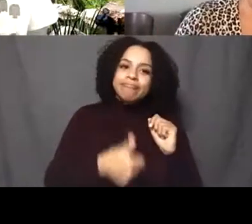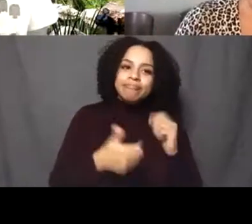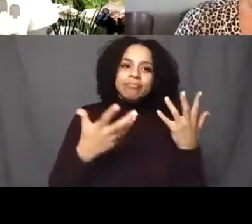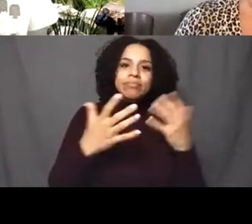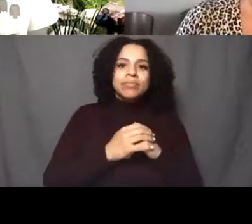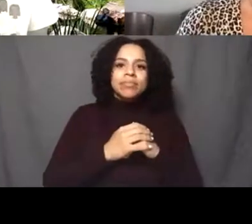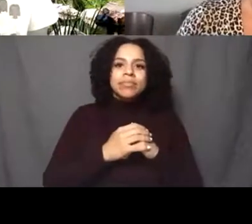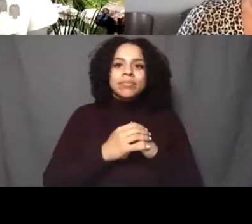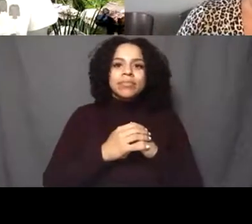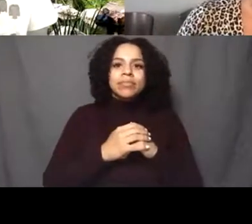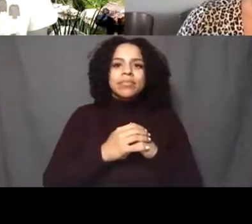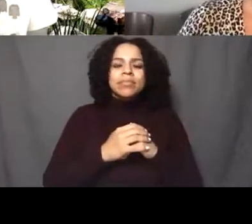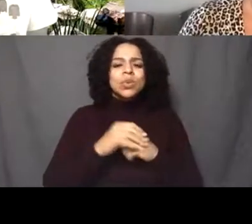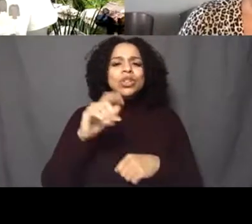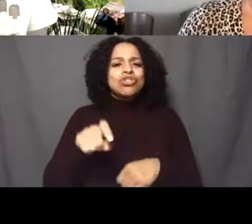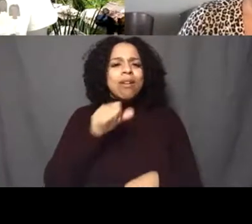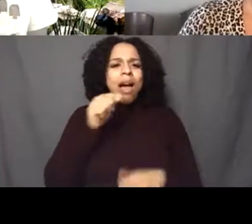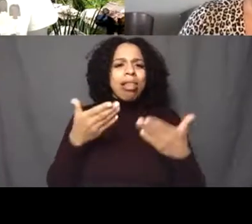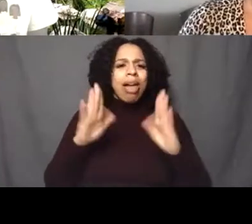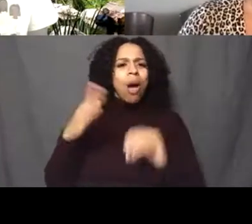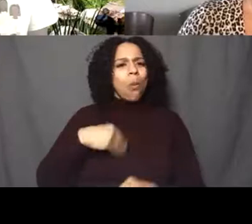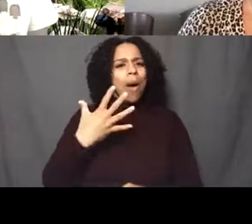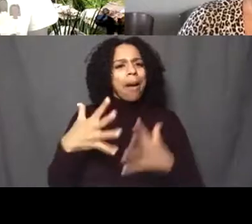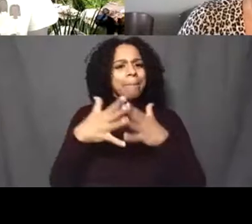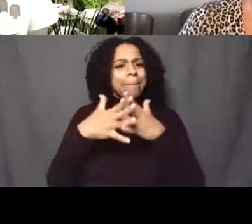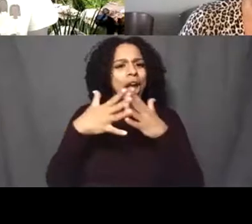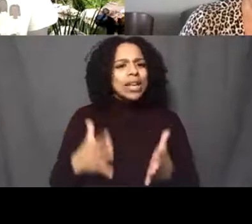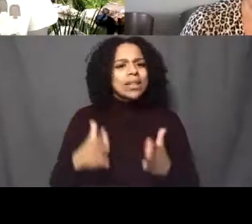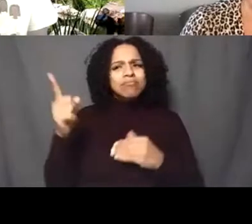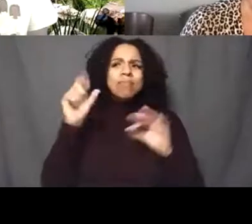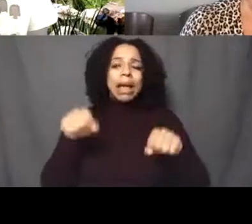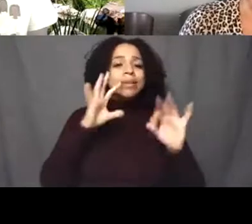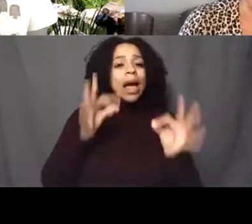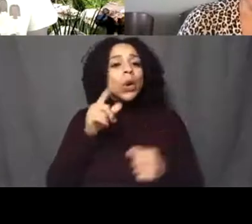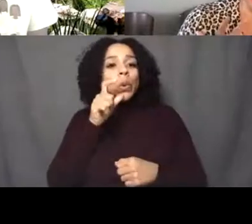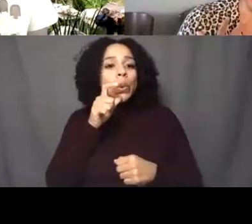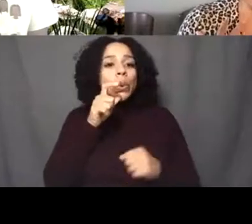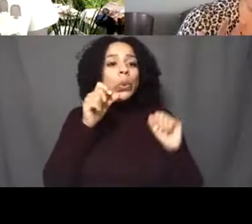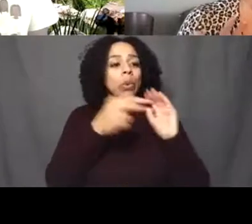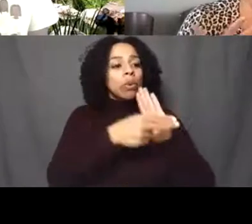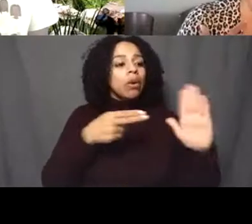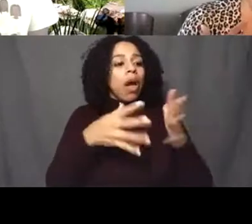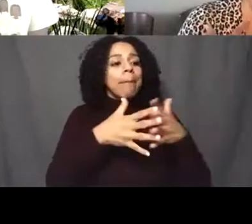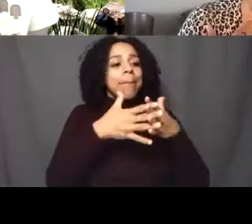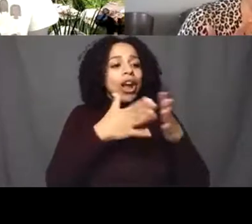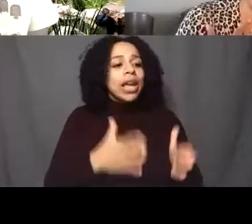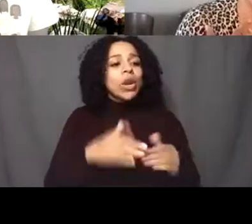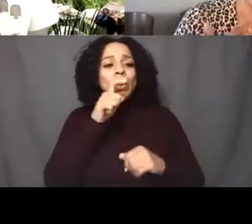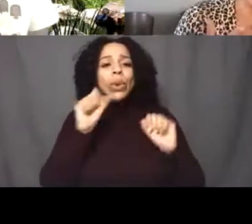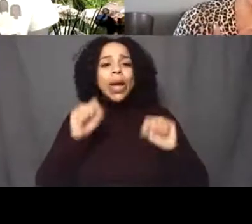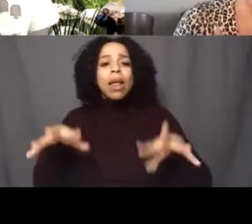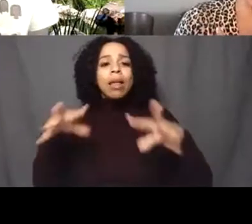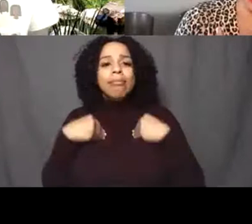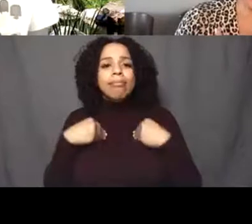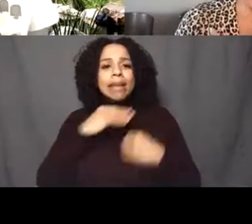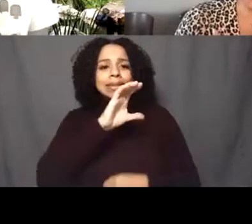to white Americans to determine who is an American, who can claim this country, and who can claim citizenship. Now, I'm not going to ever fly